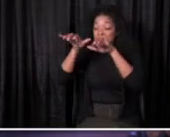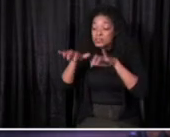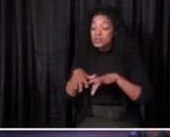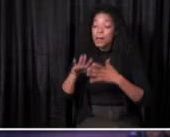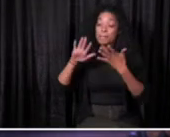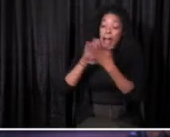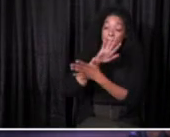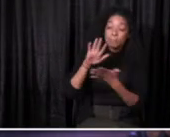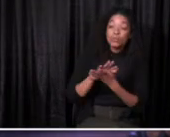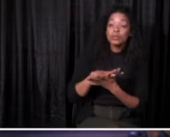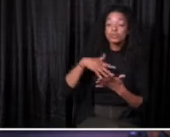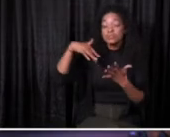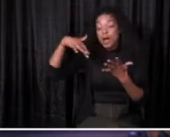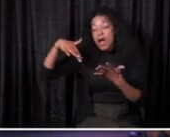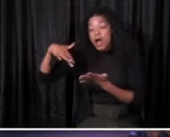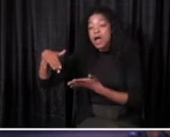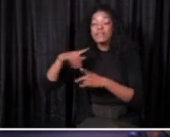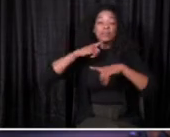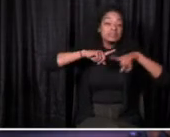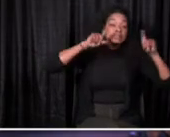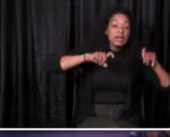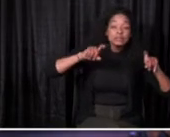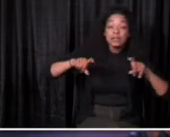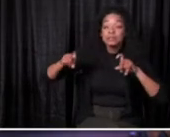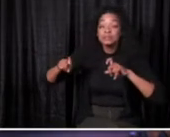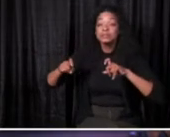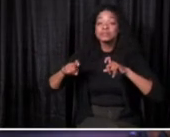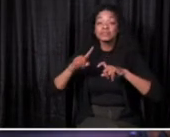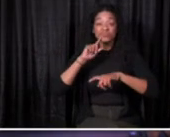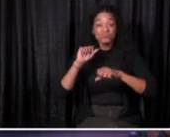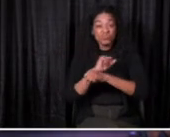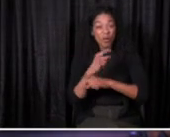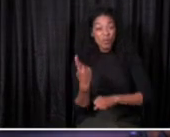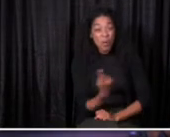exam. But you were never alone.